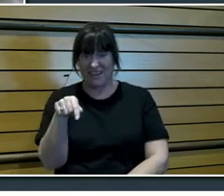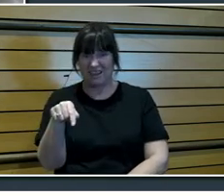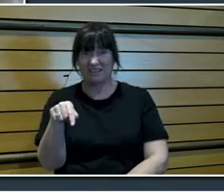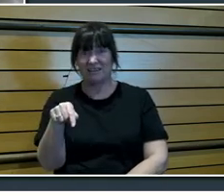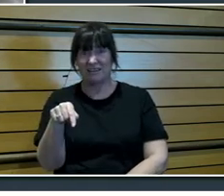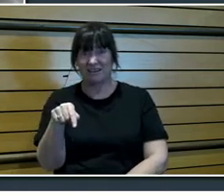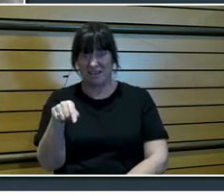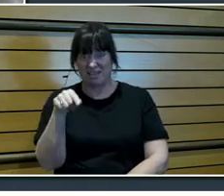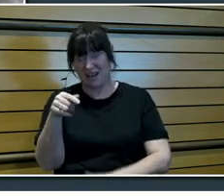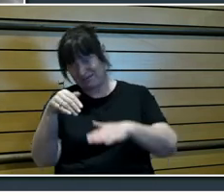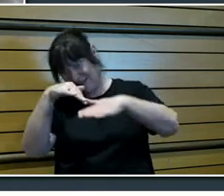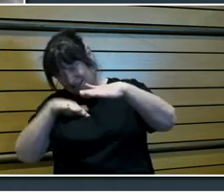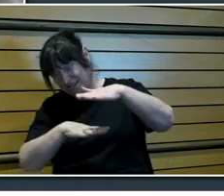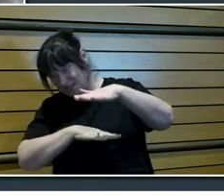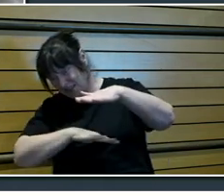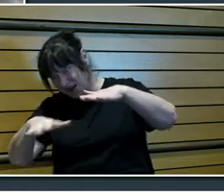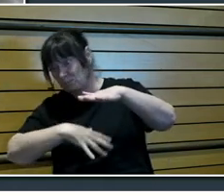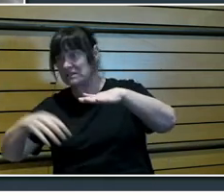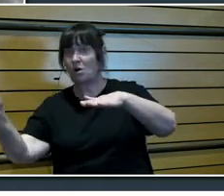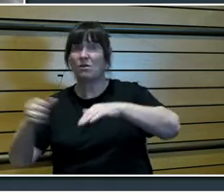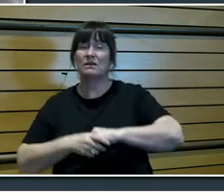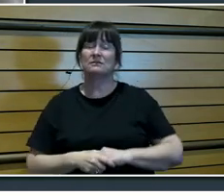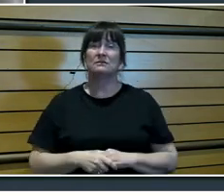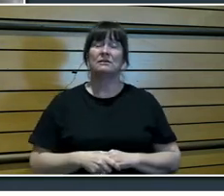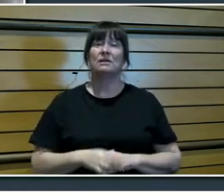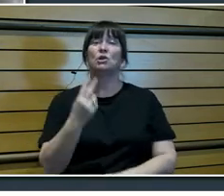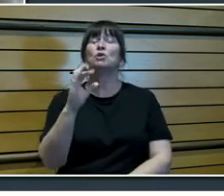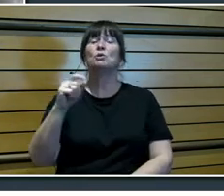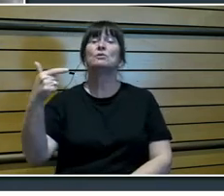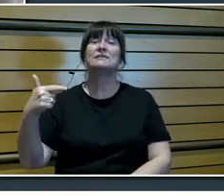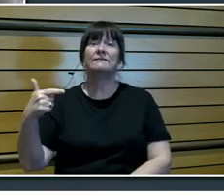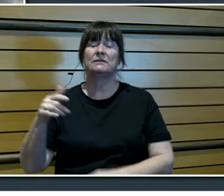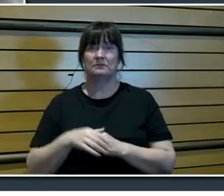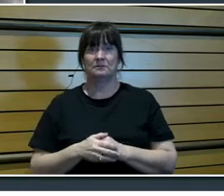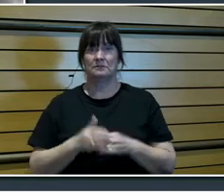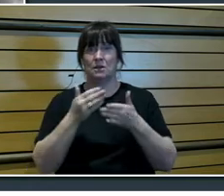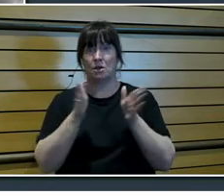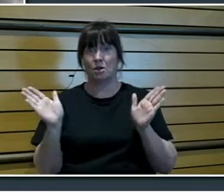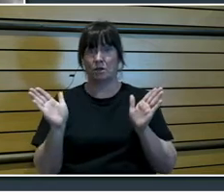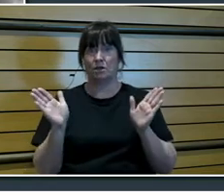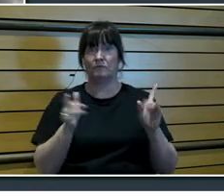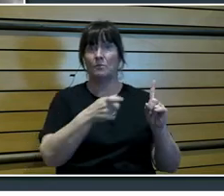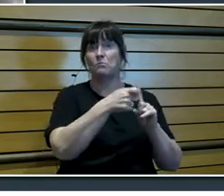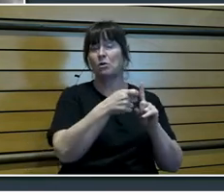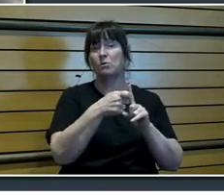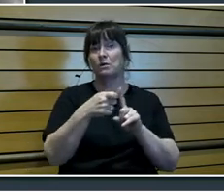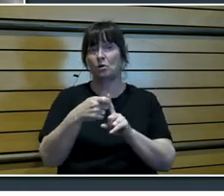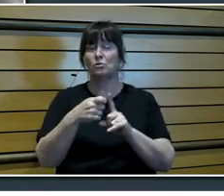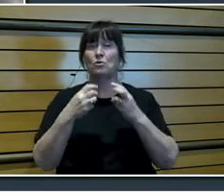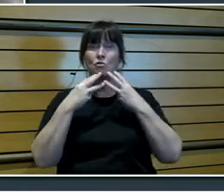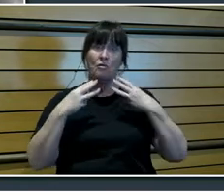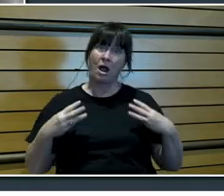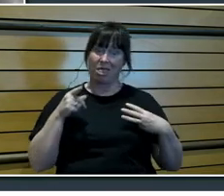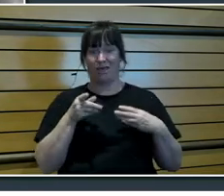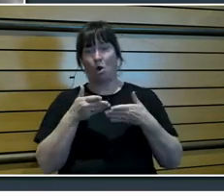a number of reports. Finally, in 2007, at the opening of the Pukimokimoki Marae, I